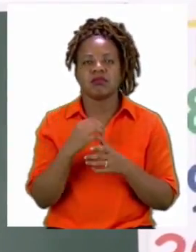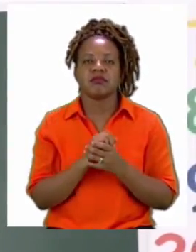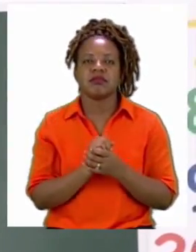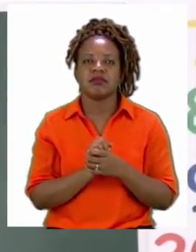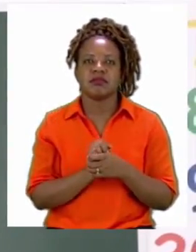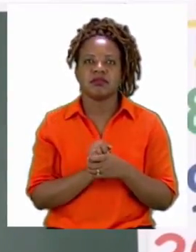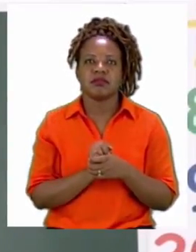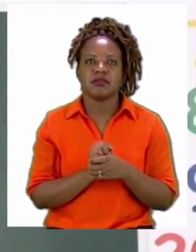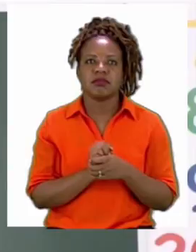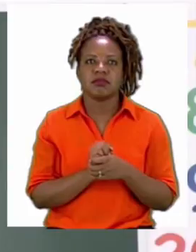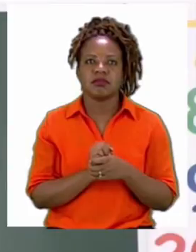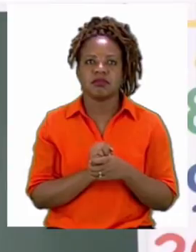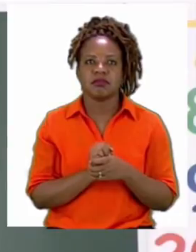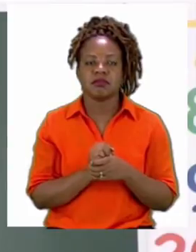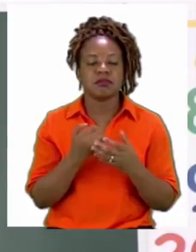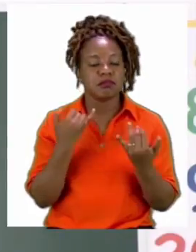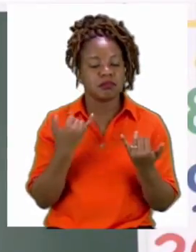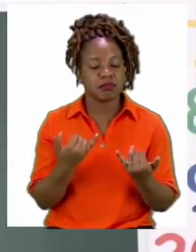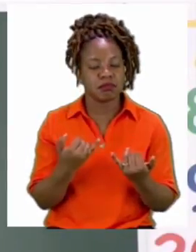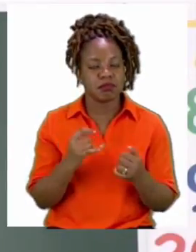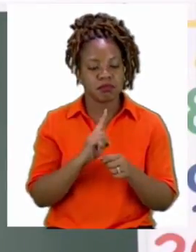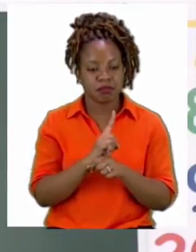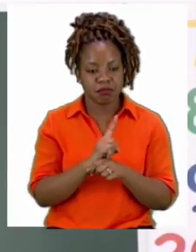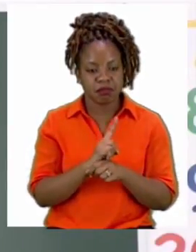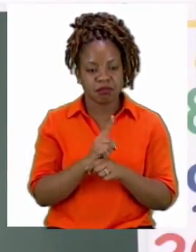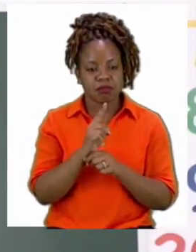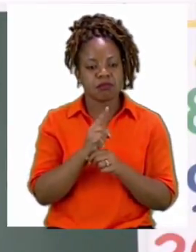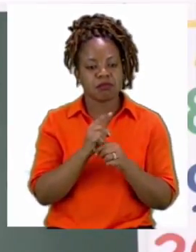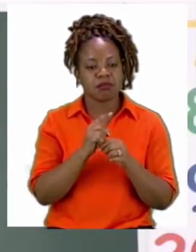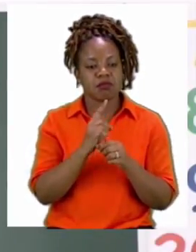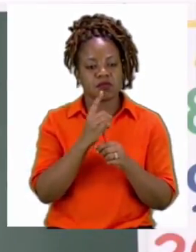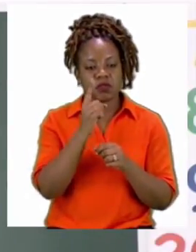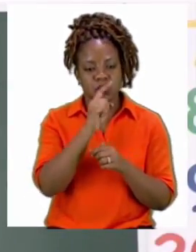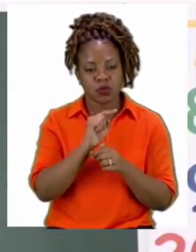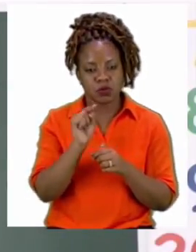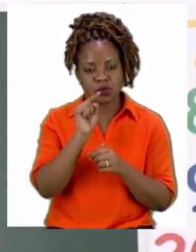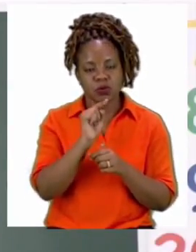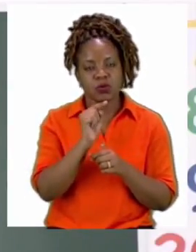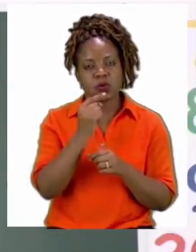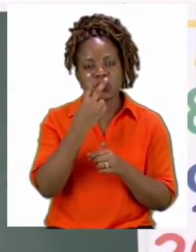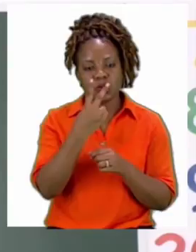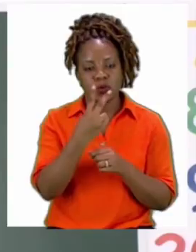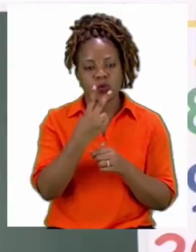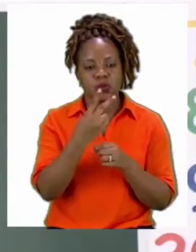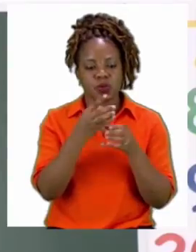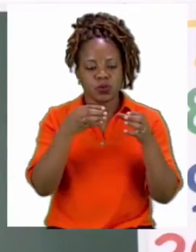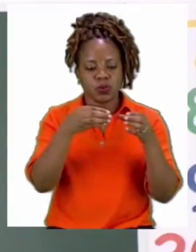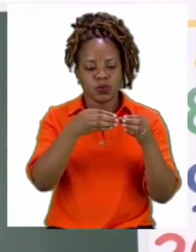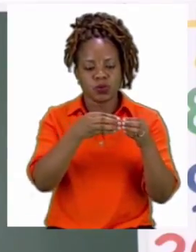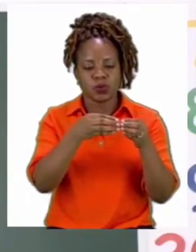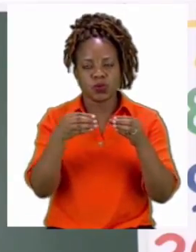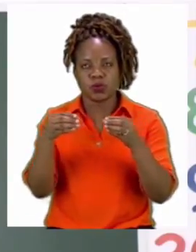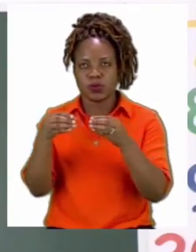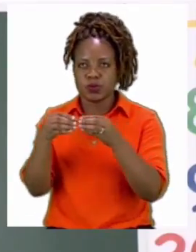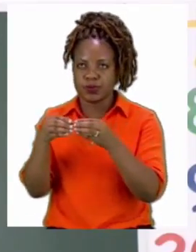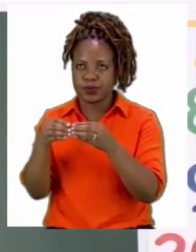6. So the first thing we're going to draw is 2 sets. 1, 2. And